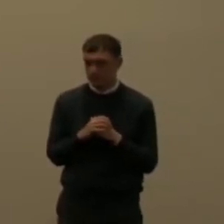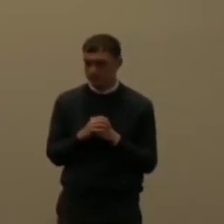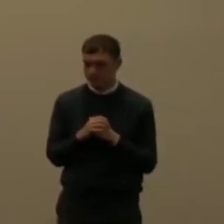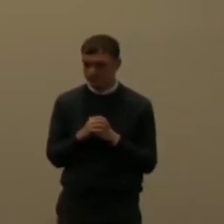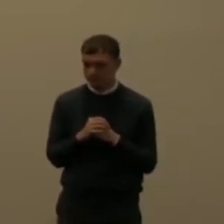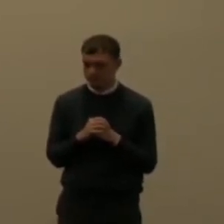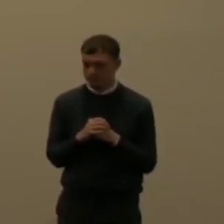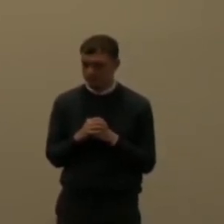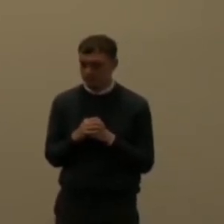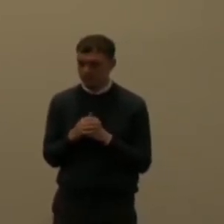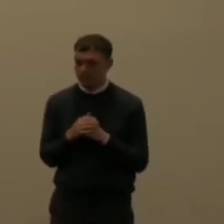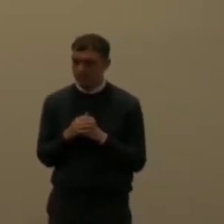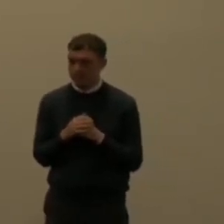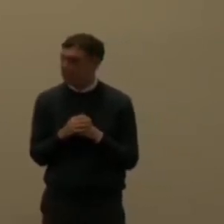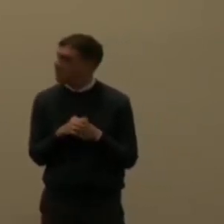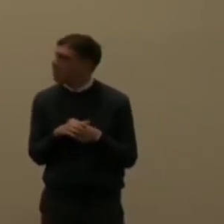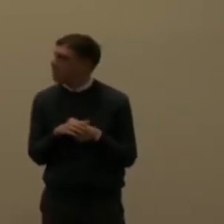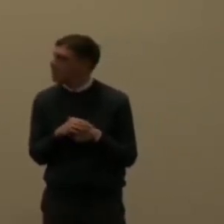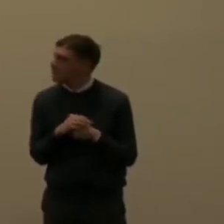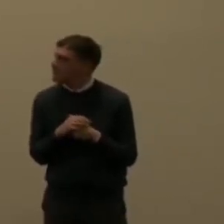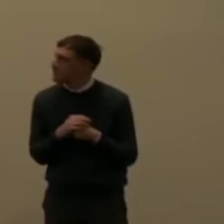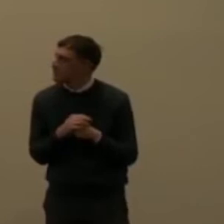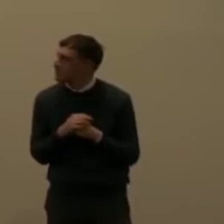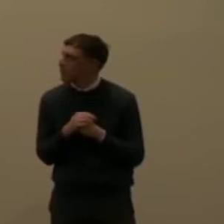edit. Okay, so here,